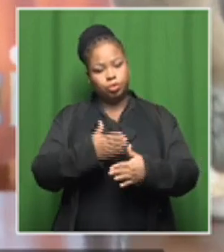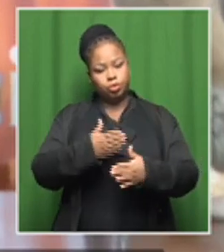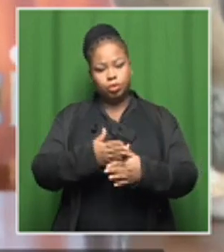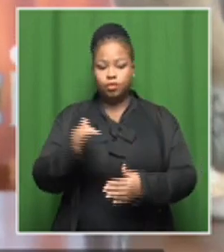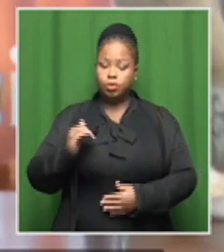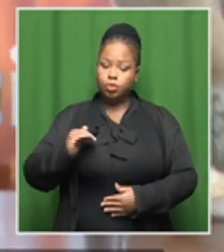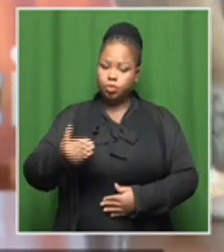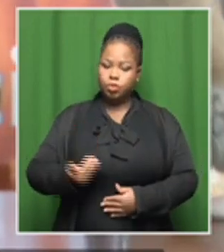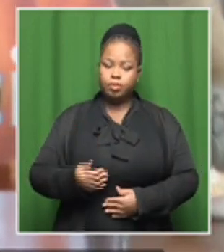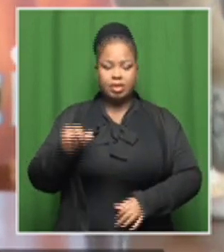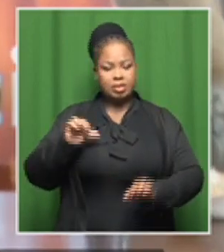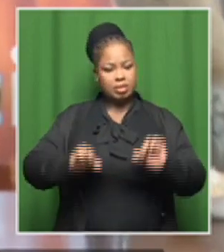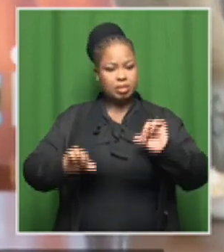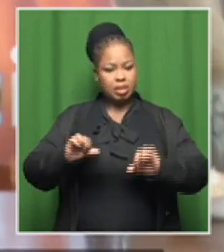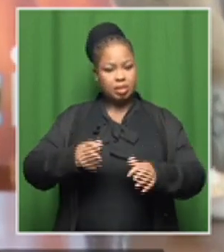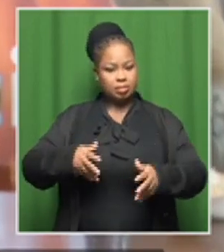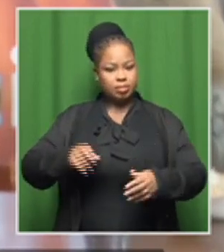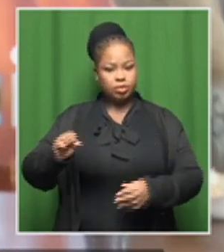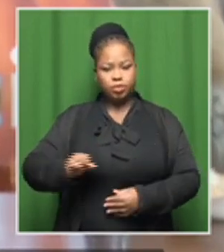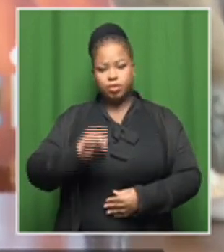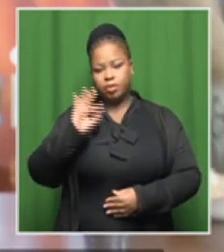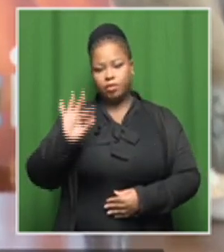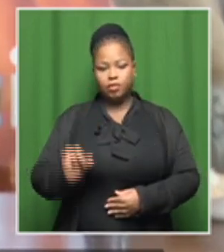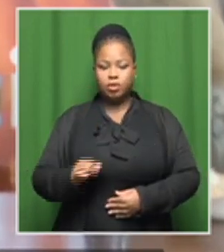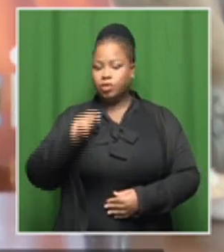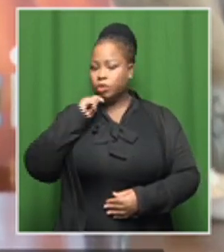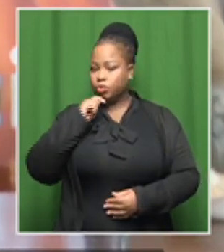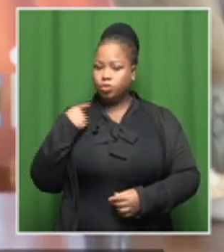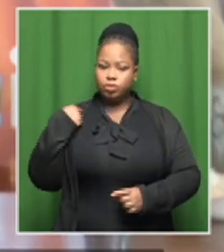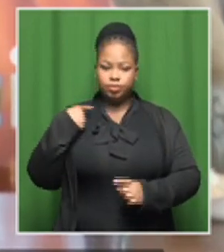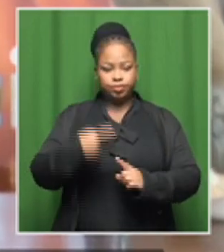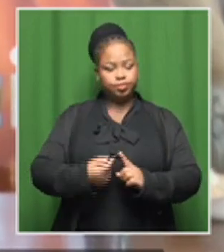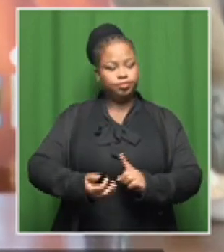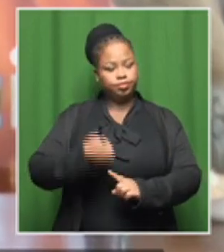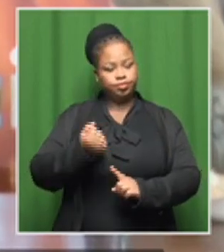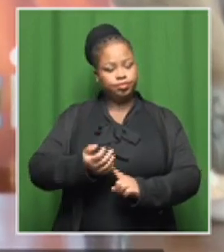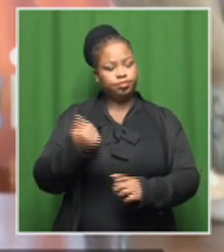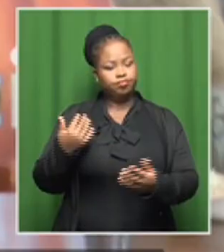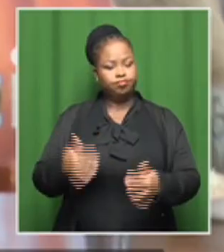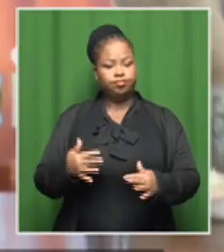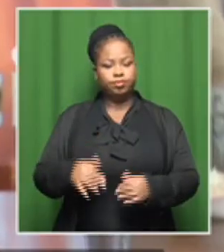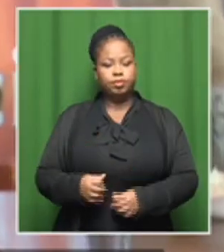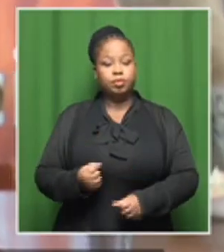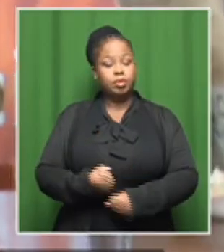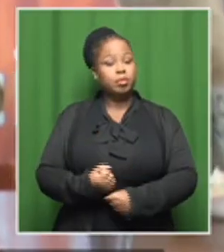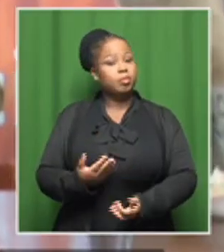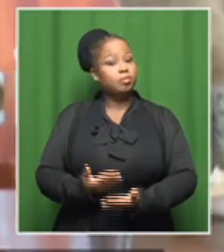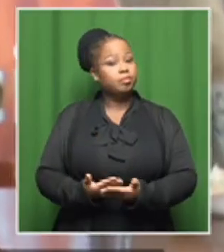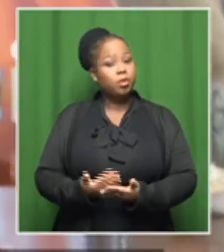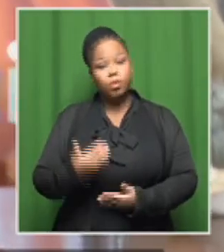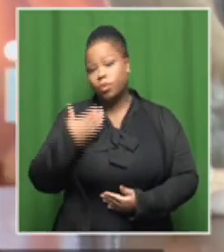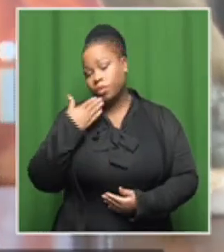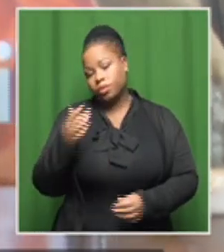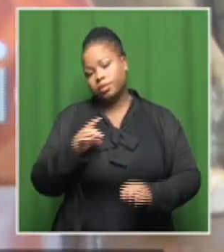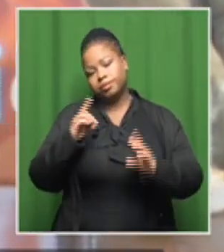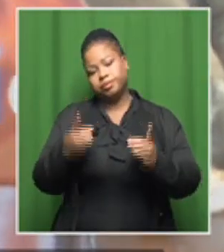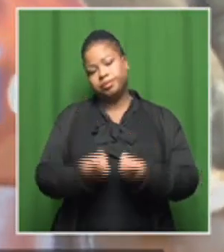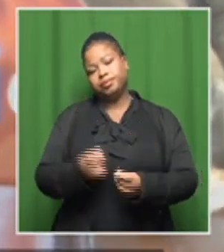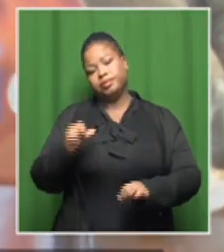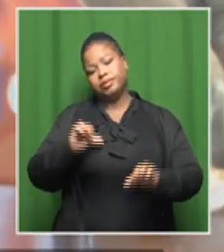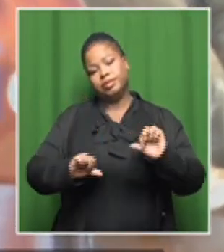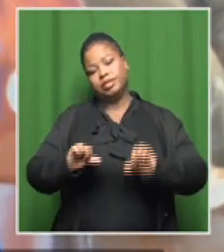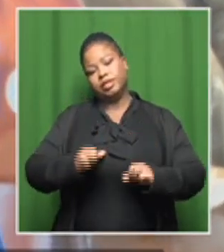women scientists in South Africa and just how far they've come. And of course, making it all possible is the Department of Science, Technology